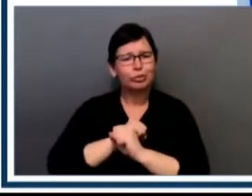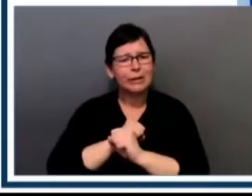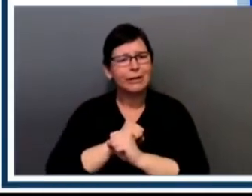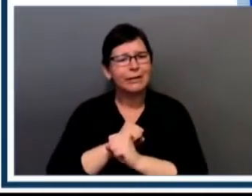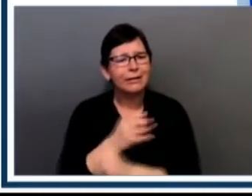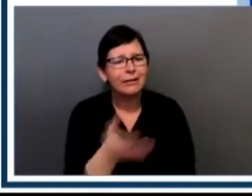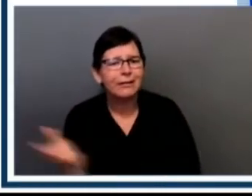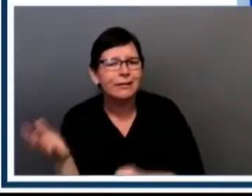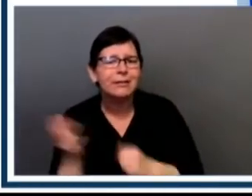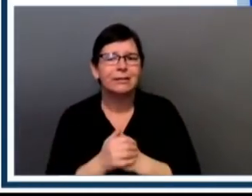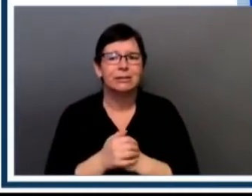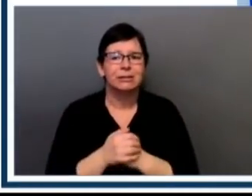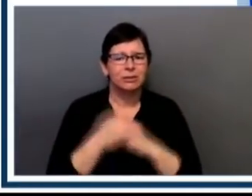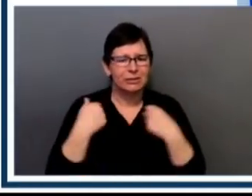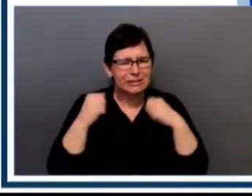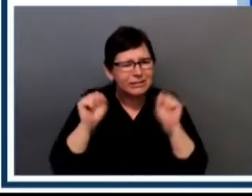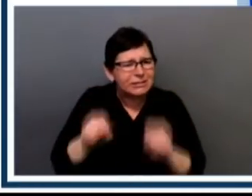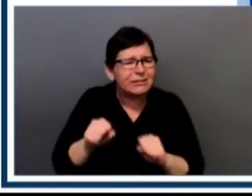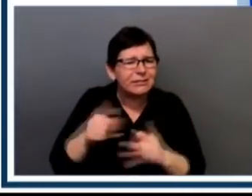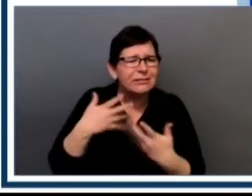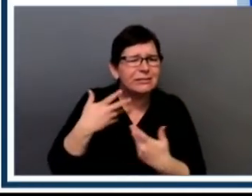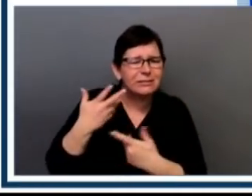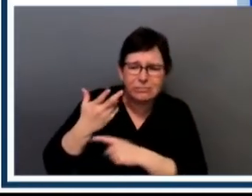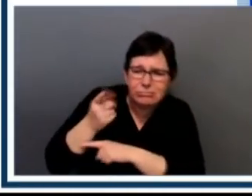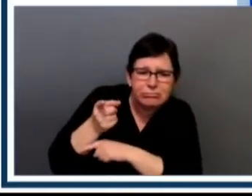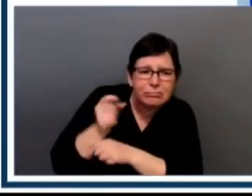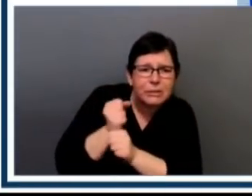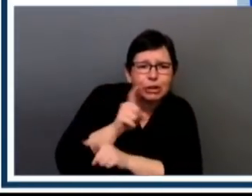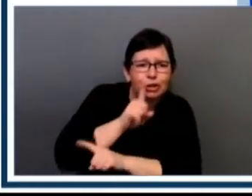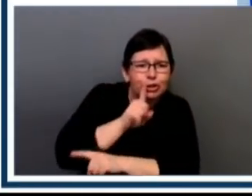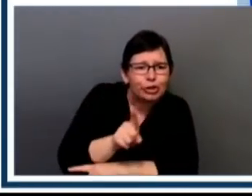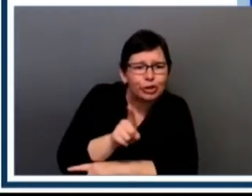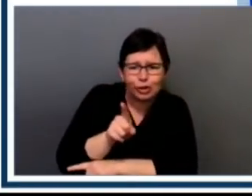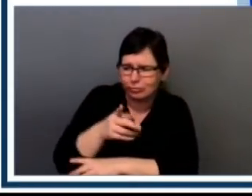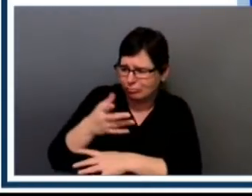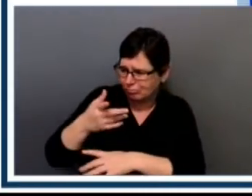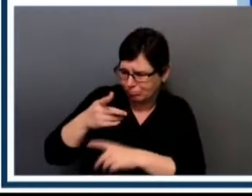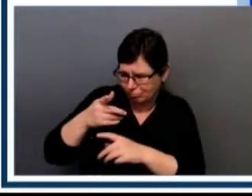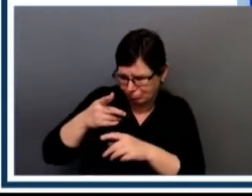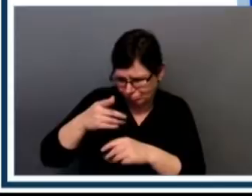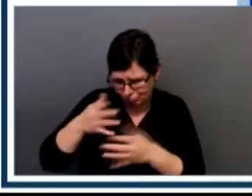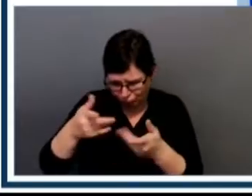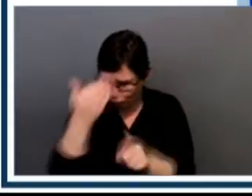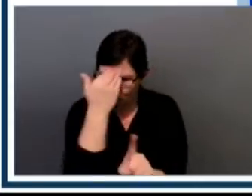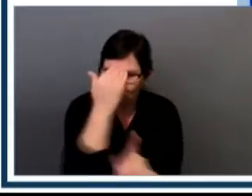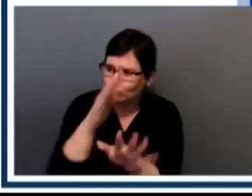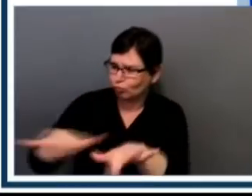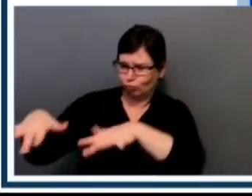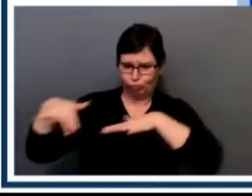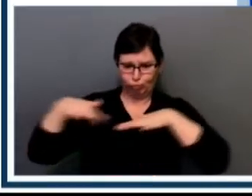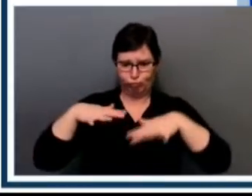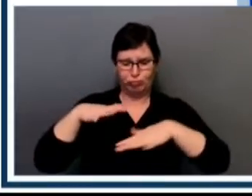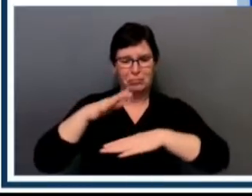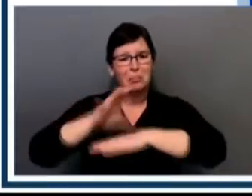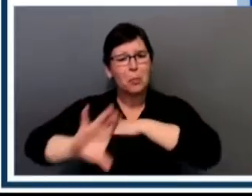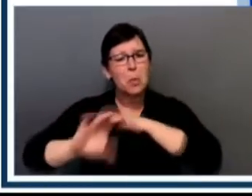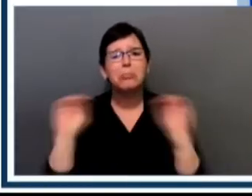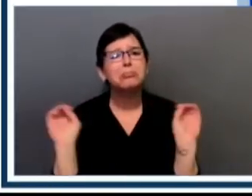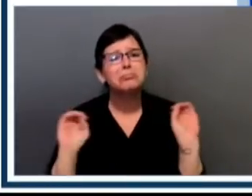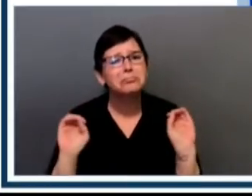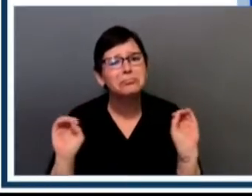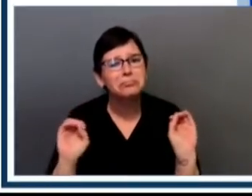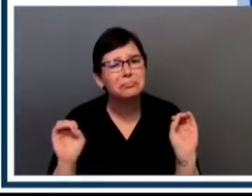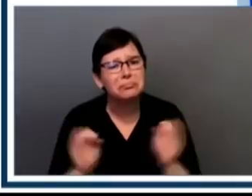them that they have to. It's time. So Dr. Strang will give you more details on what the rollout